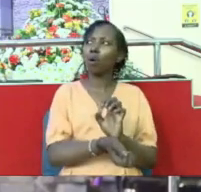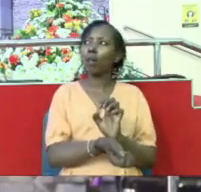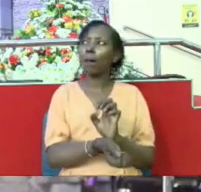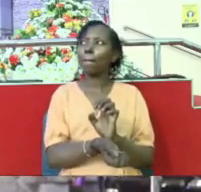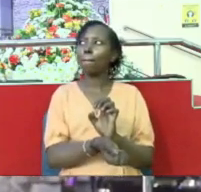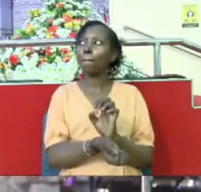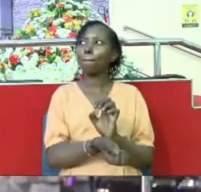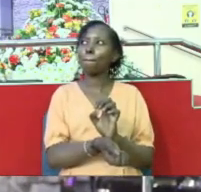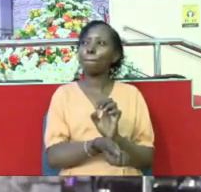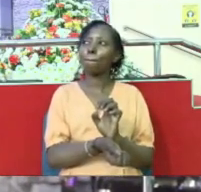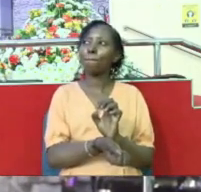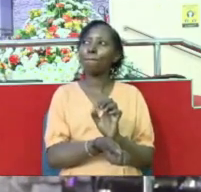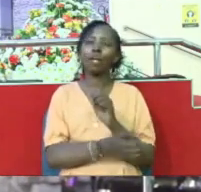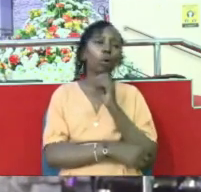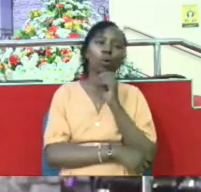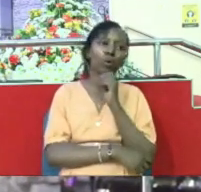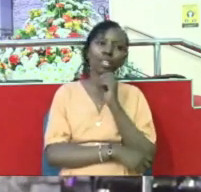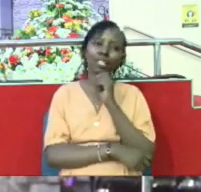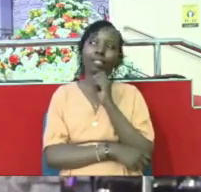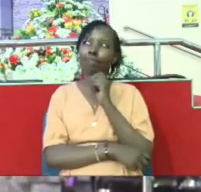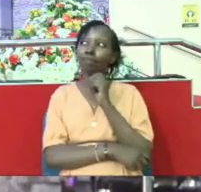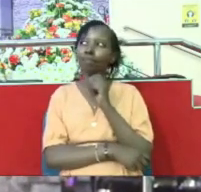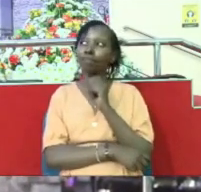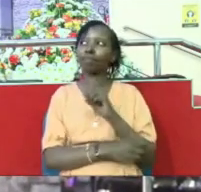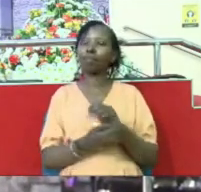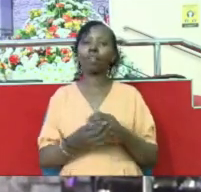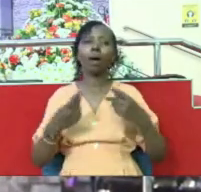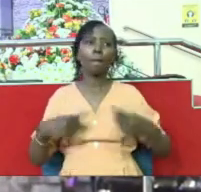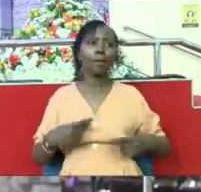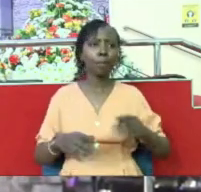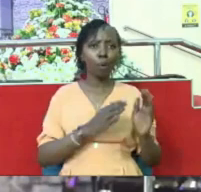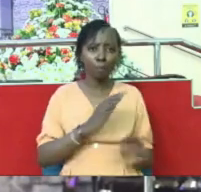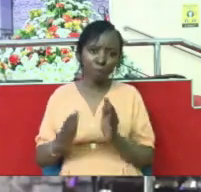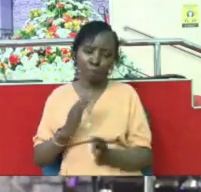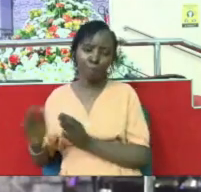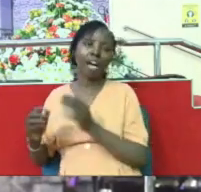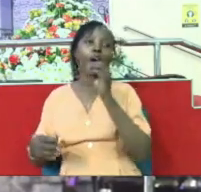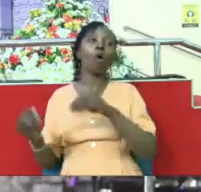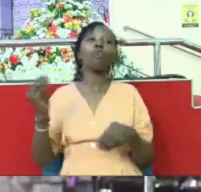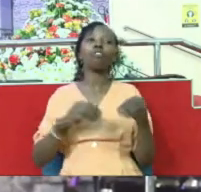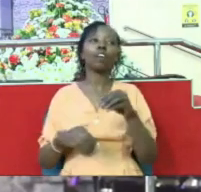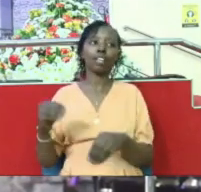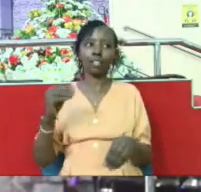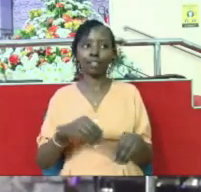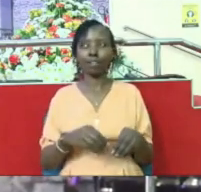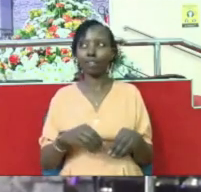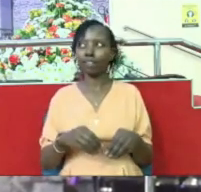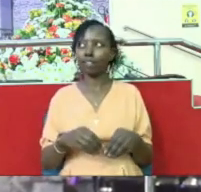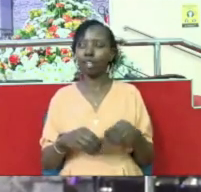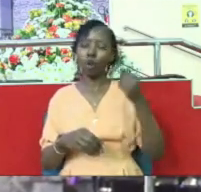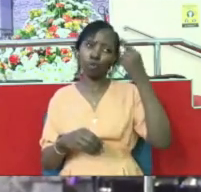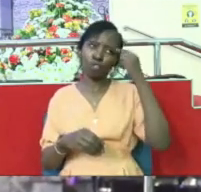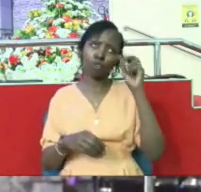background. There is an offering that they were preparing. They were preparing for about